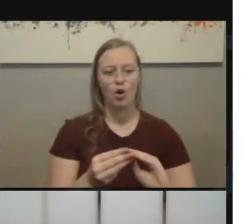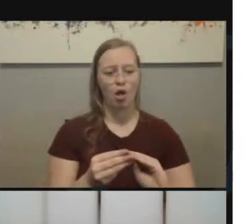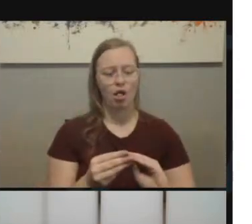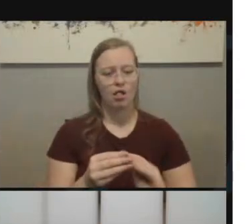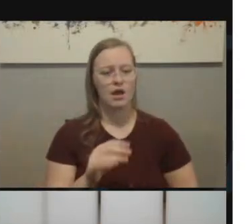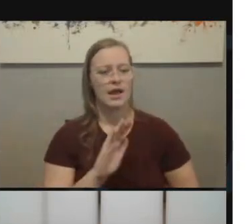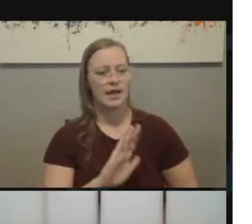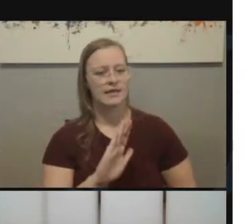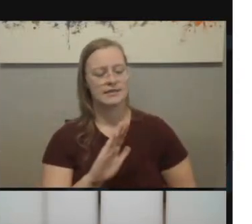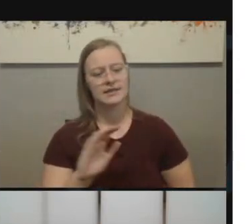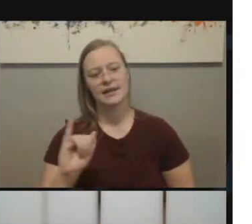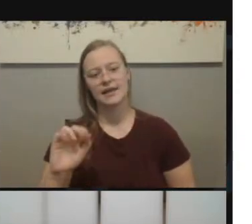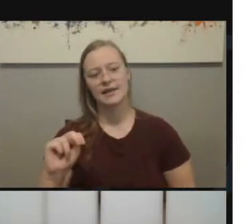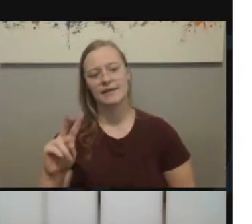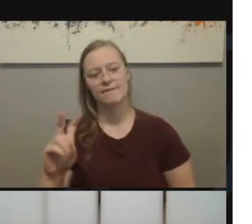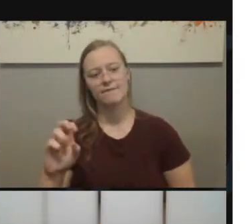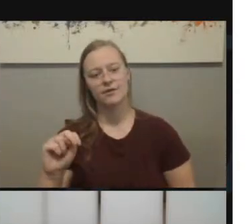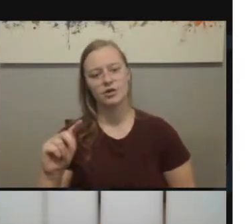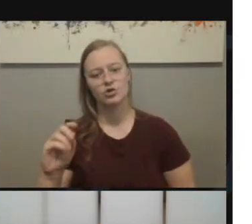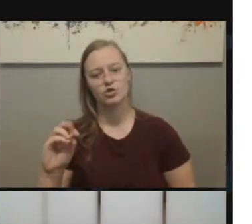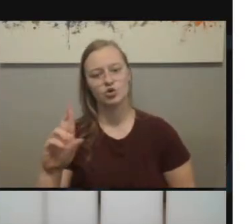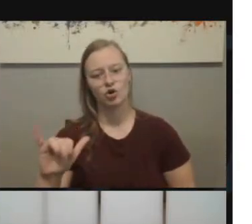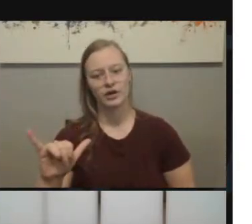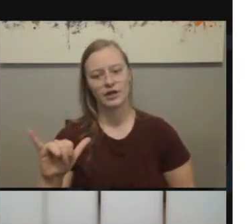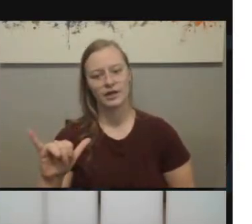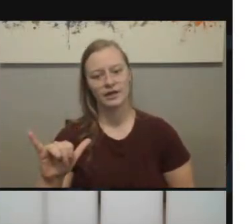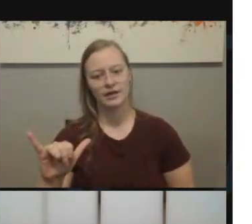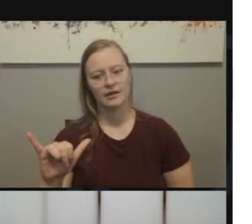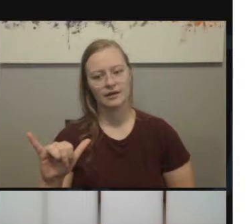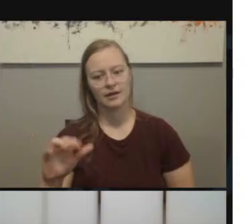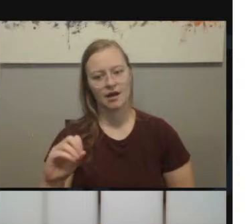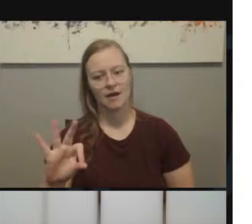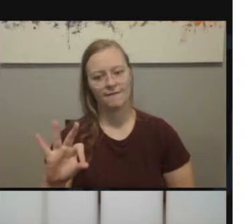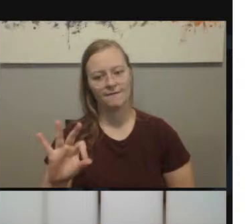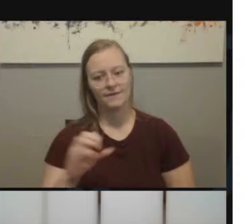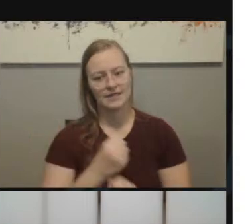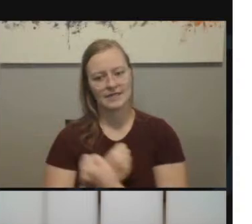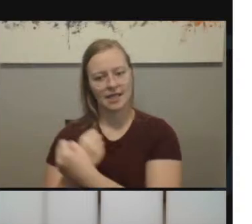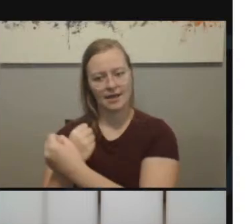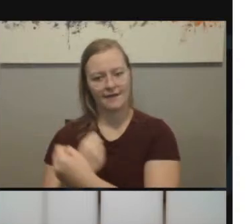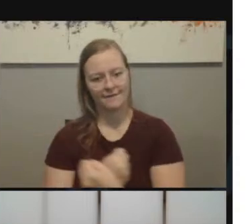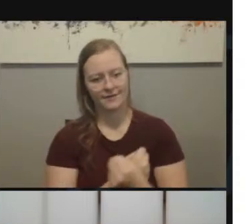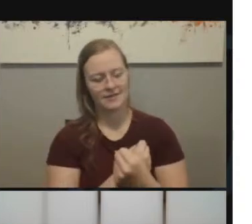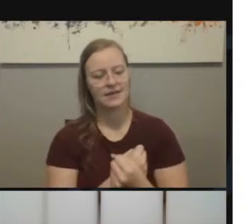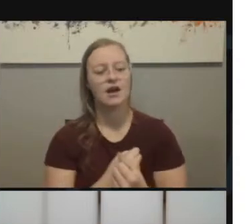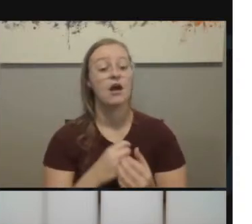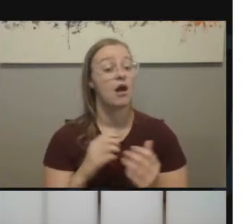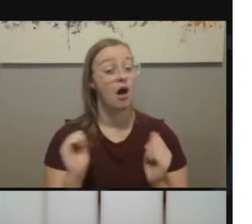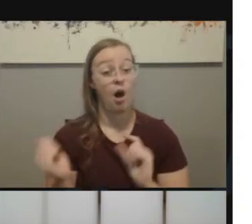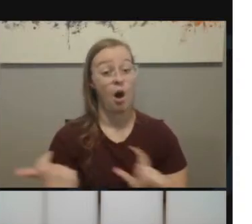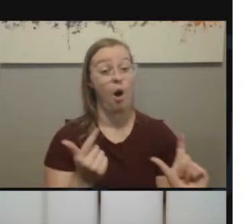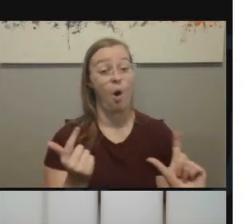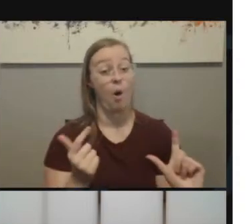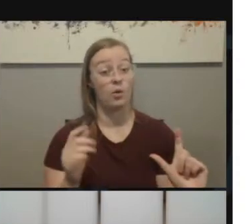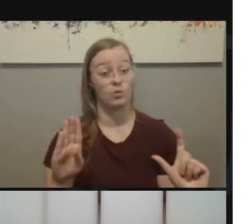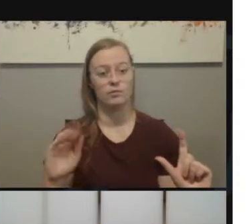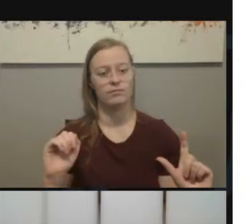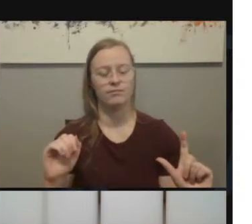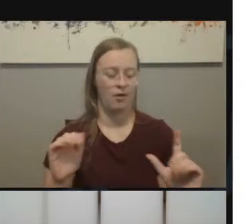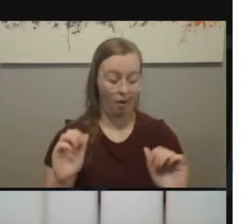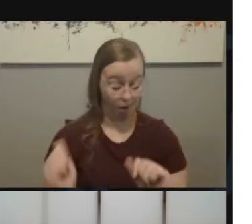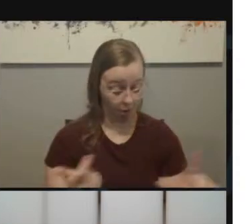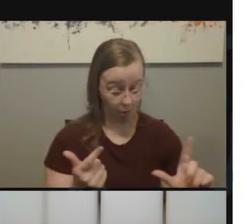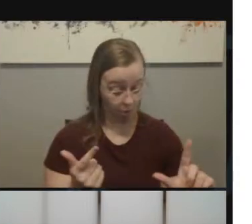his inventory of slaves. Virtually all of them were bailies. Virtually all of